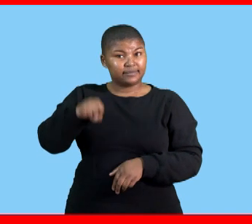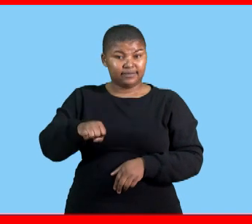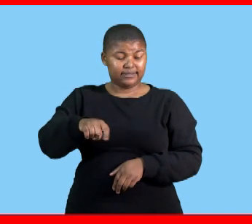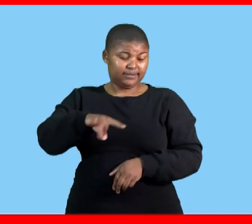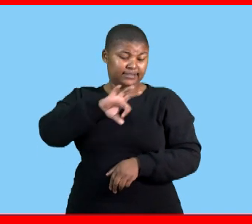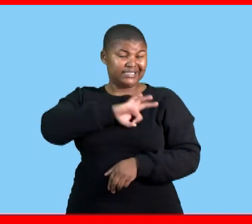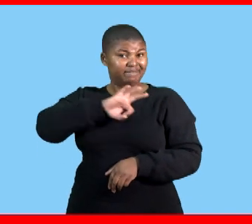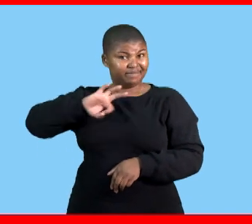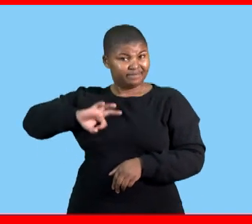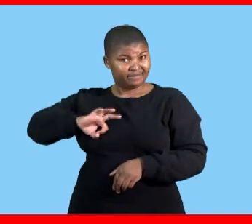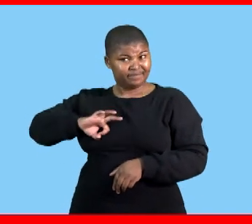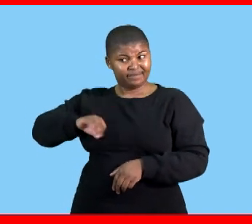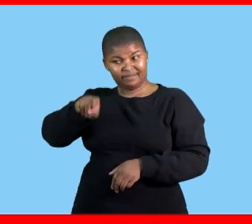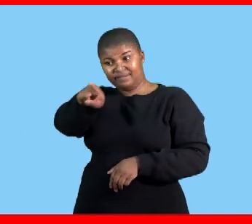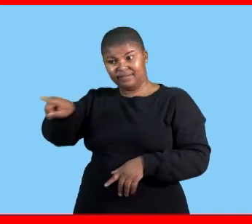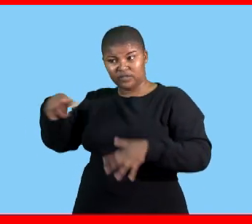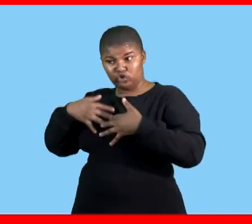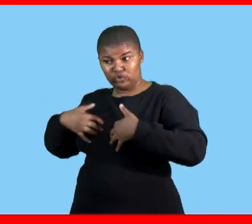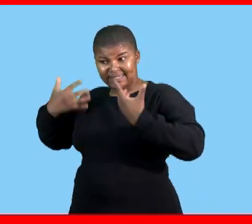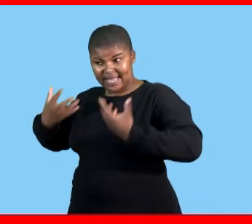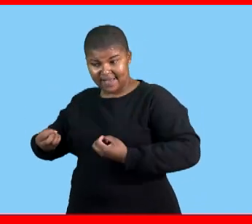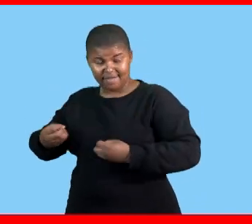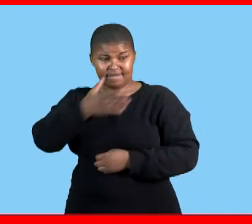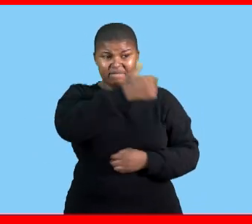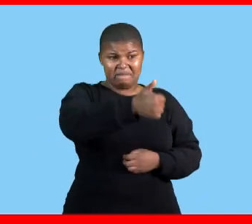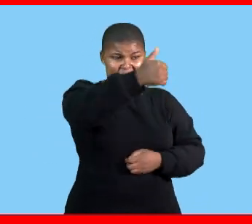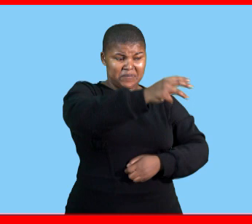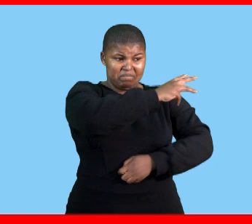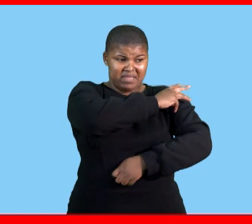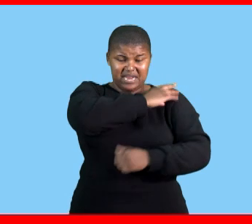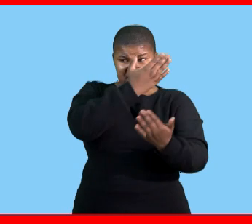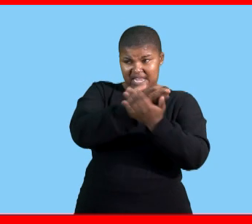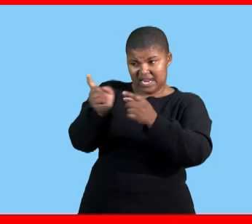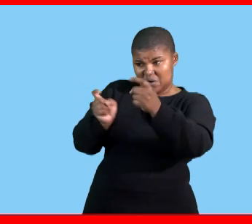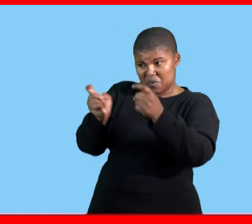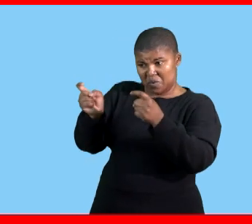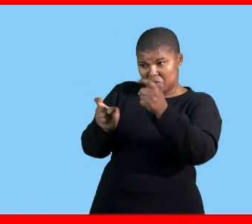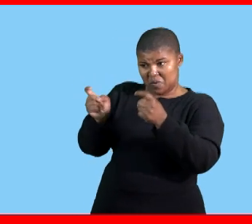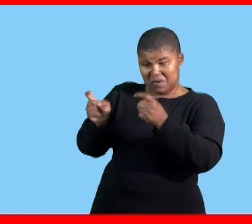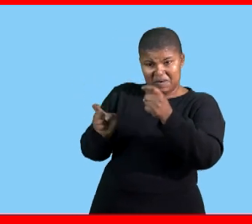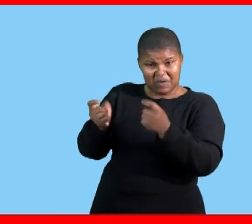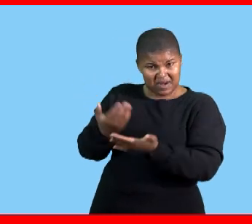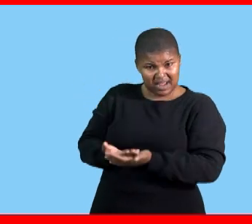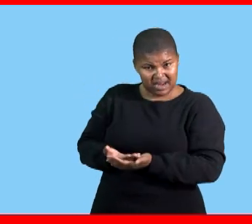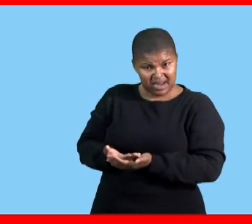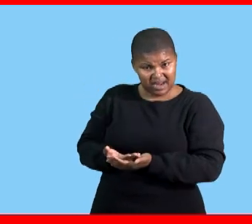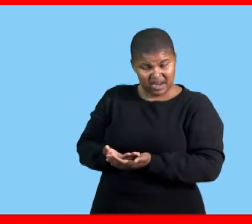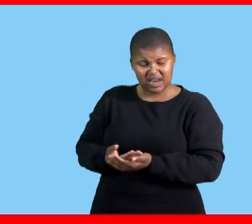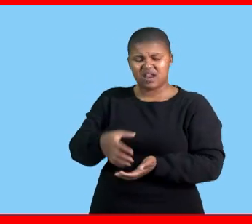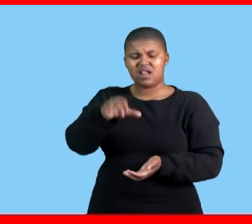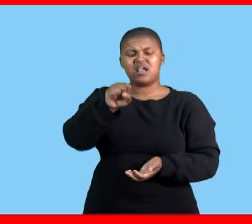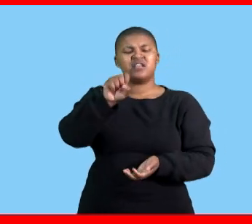control over the stressors in the workplace, now you might ask yourself, what is a stressor? Now, a stressor